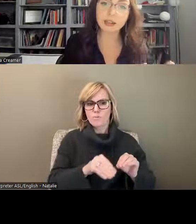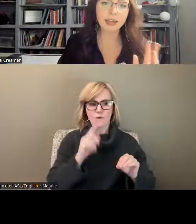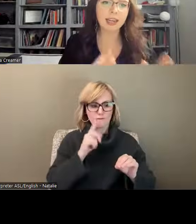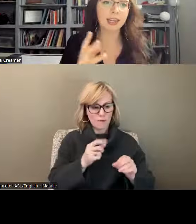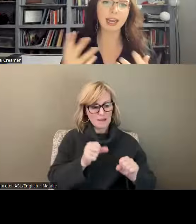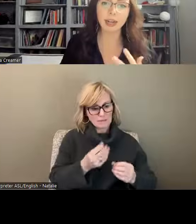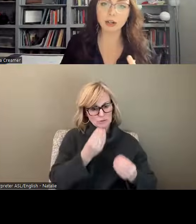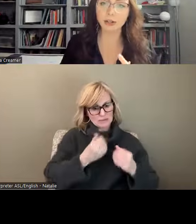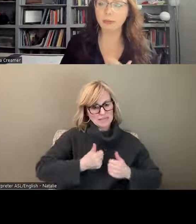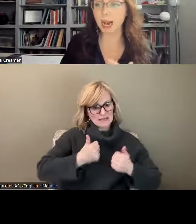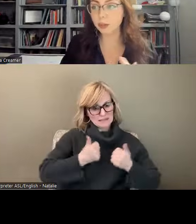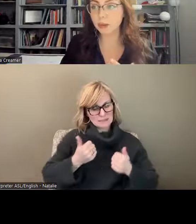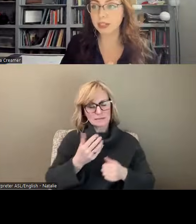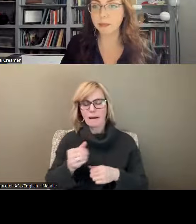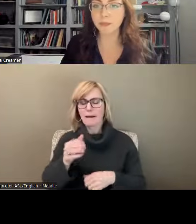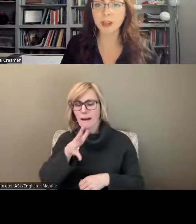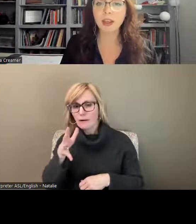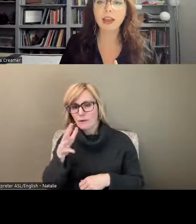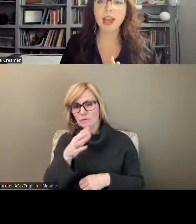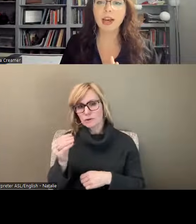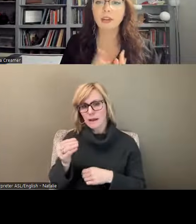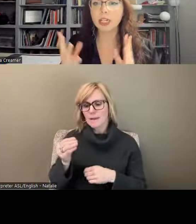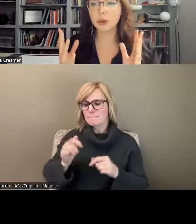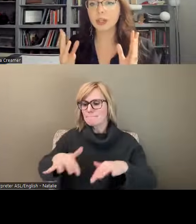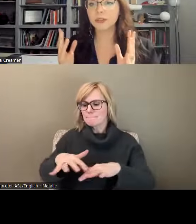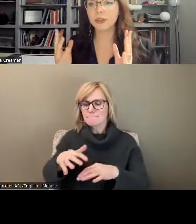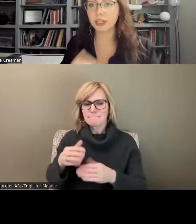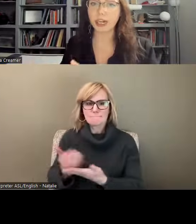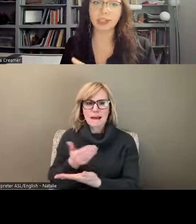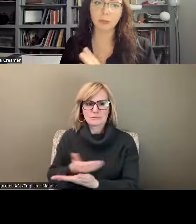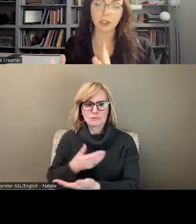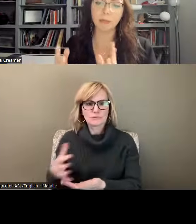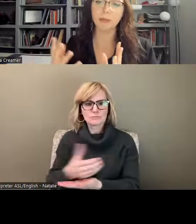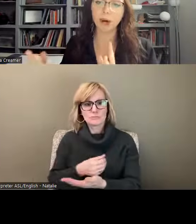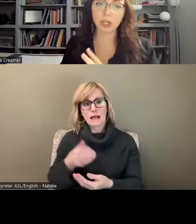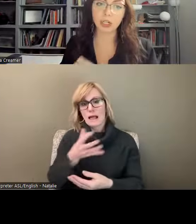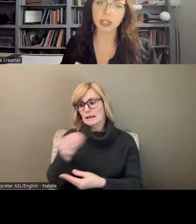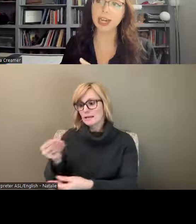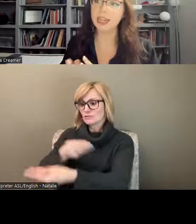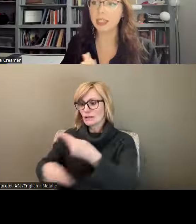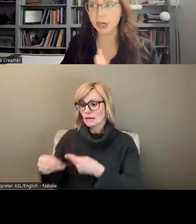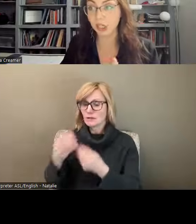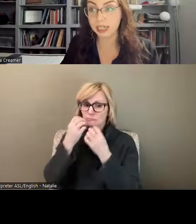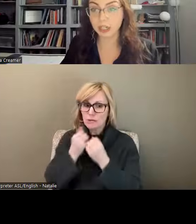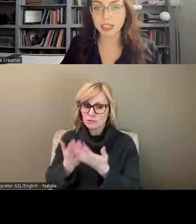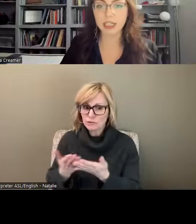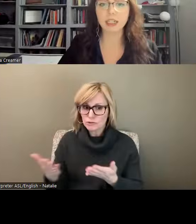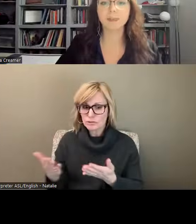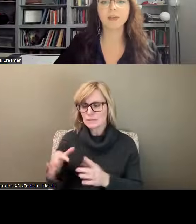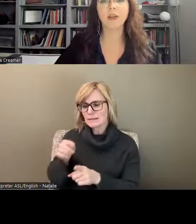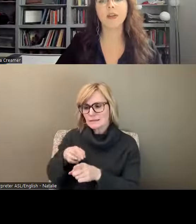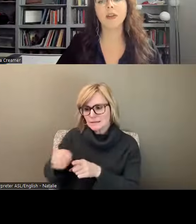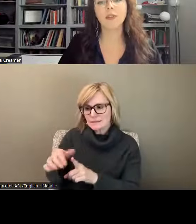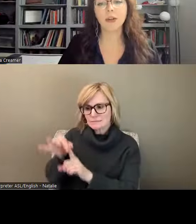sustenance, aka agriculture and pastoralism, and resources for exchange, which could be precious goods and specialized